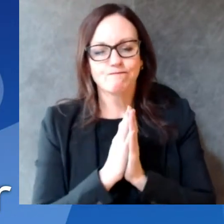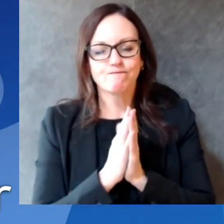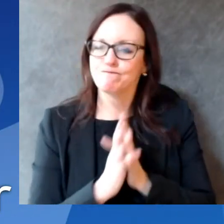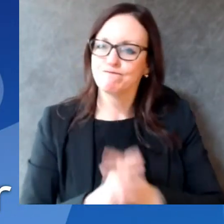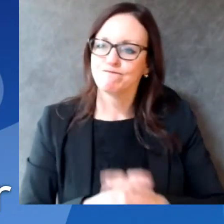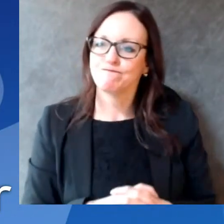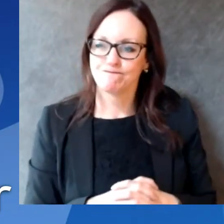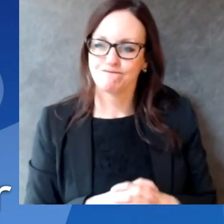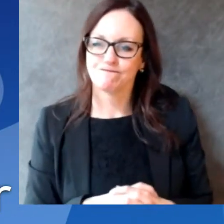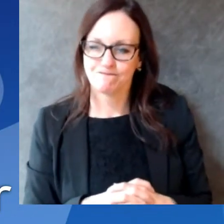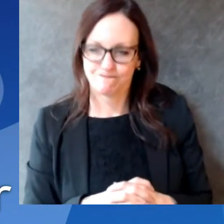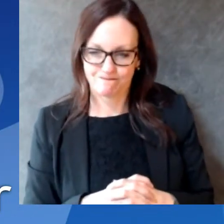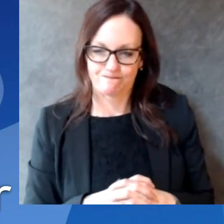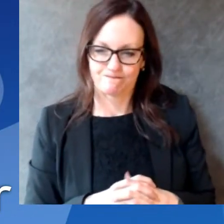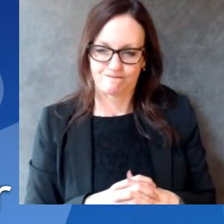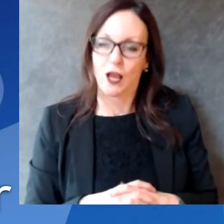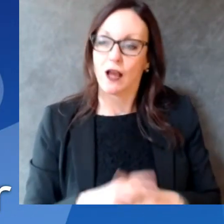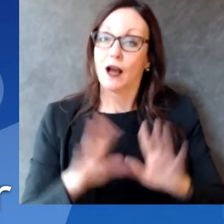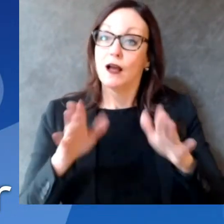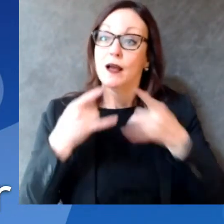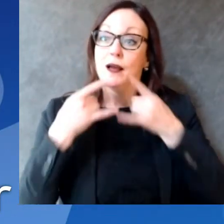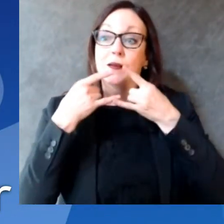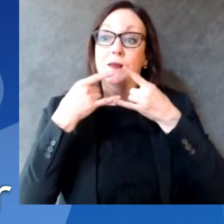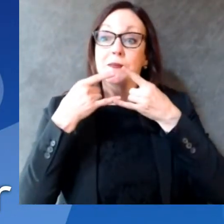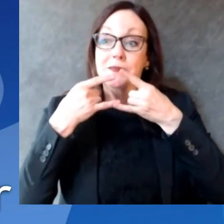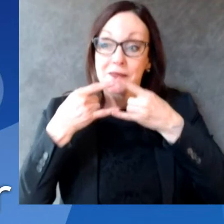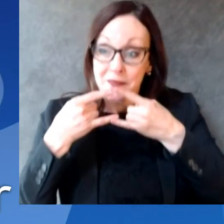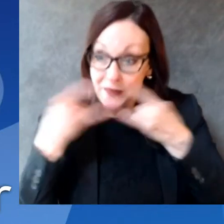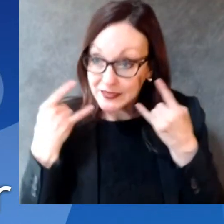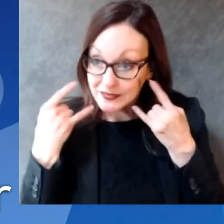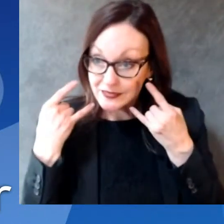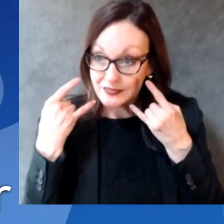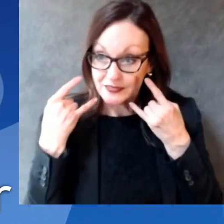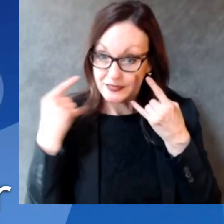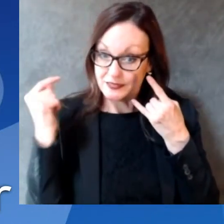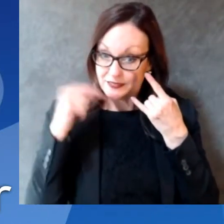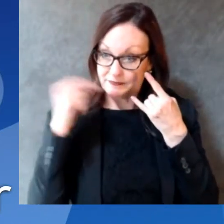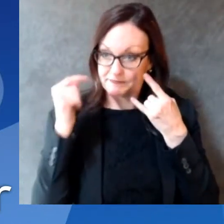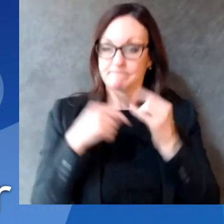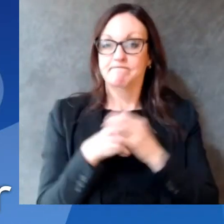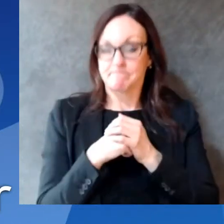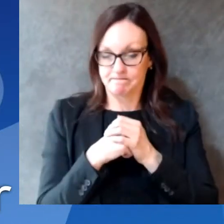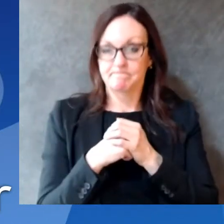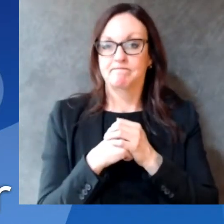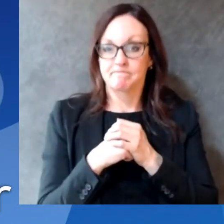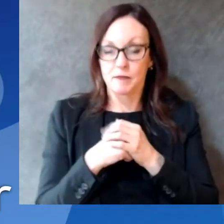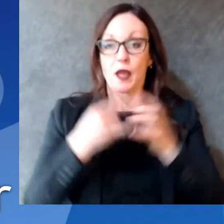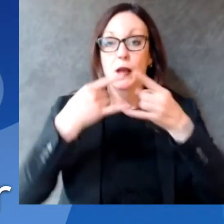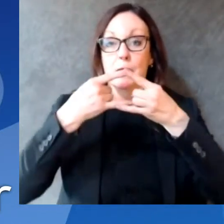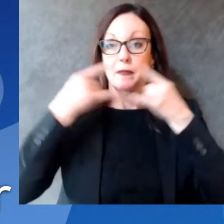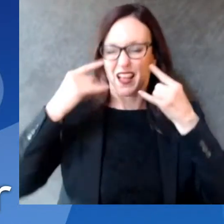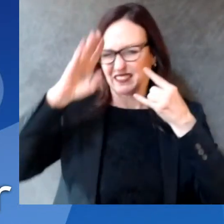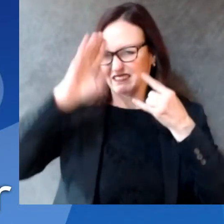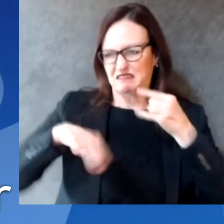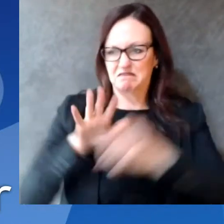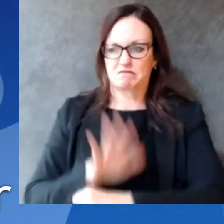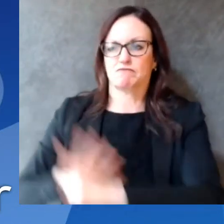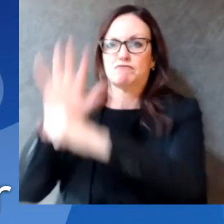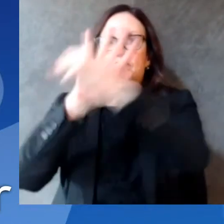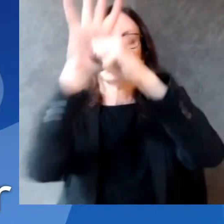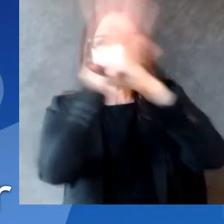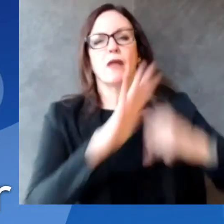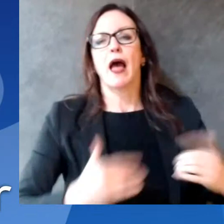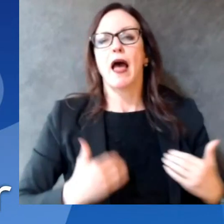County residents are fully vaccinated. What are your thoughts on that 50% threshold? And do you think treating those